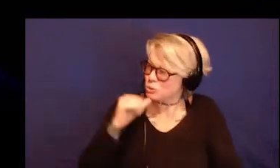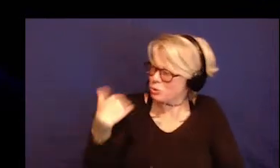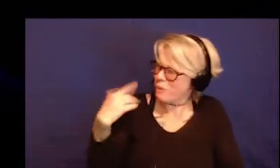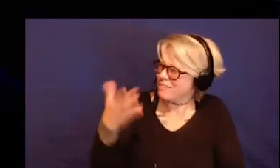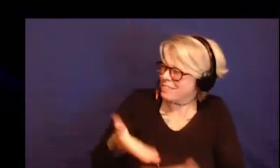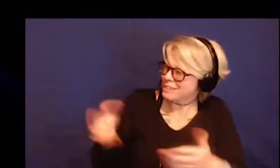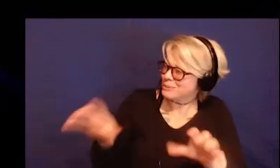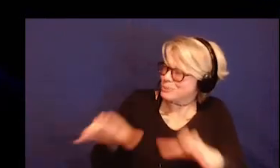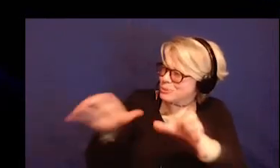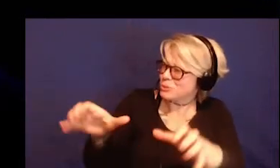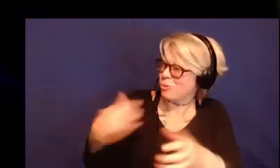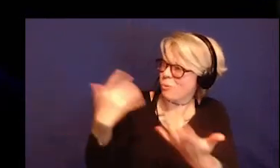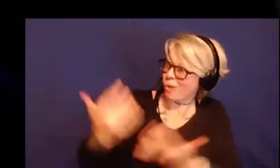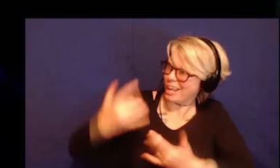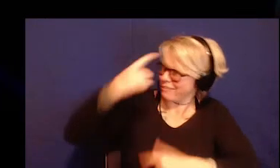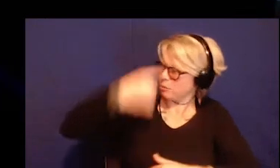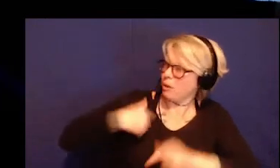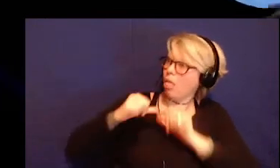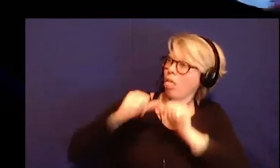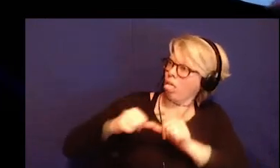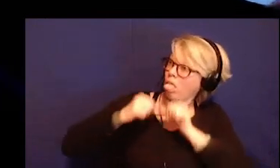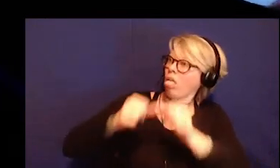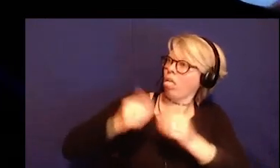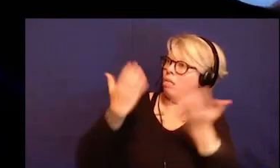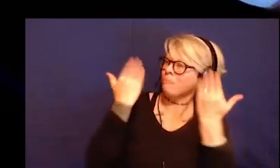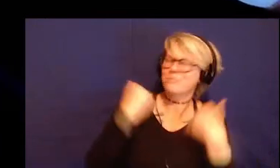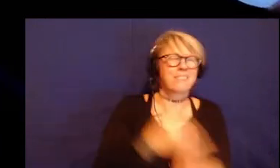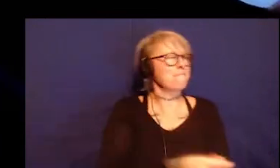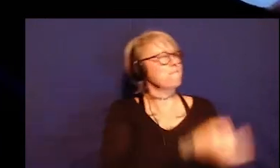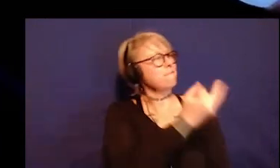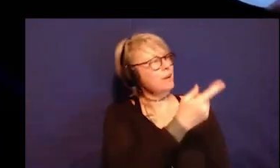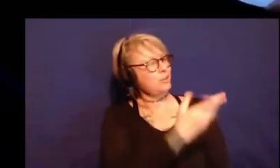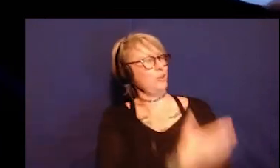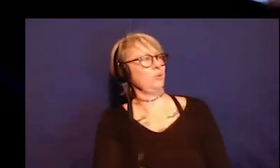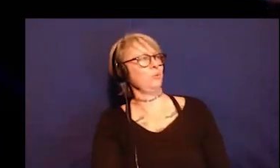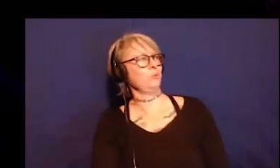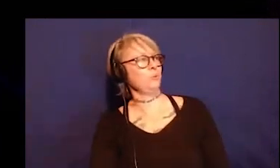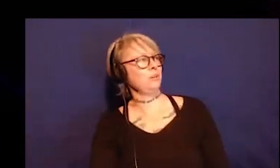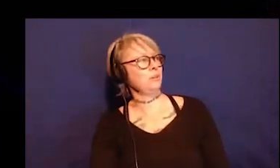and waiting for me? Fuck you.